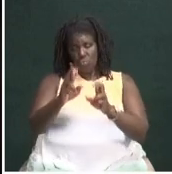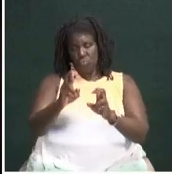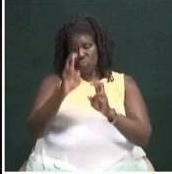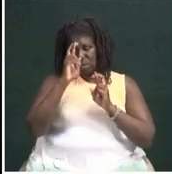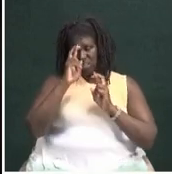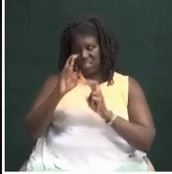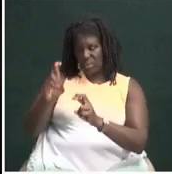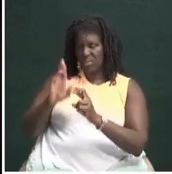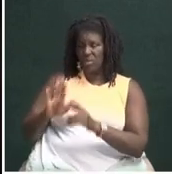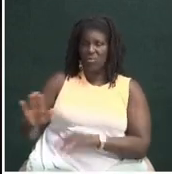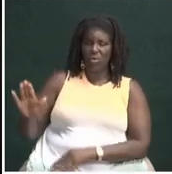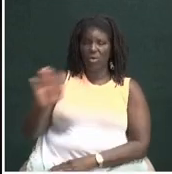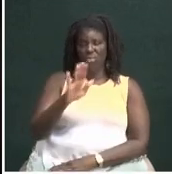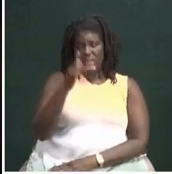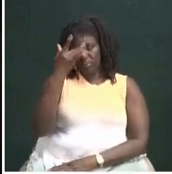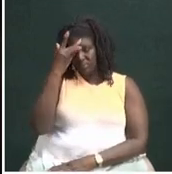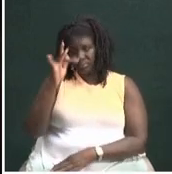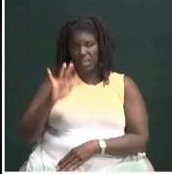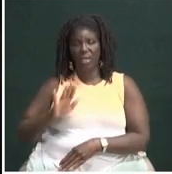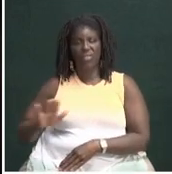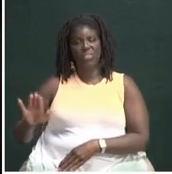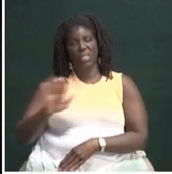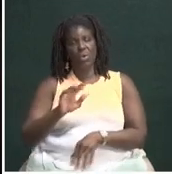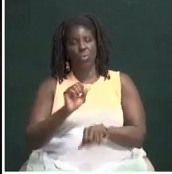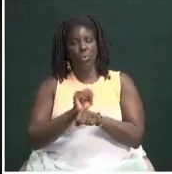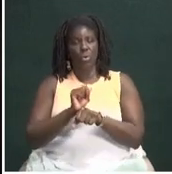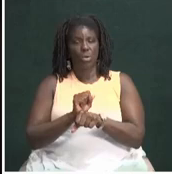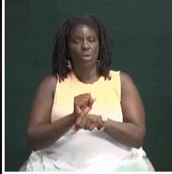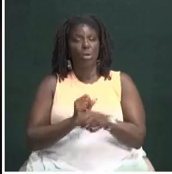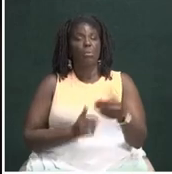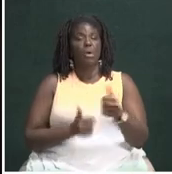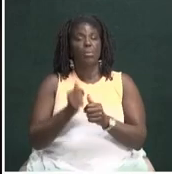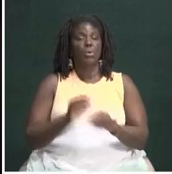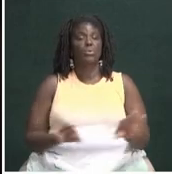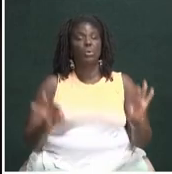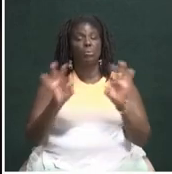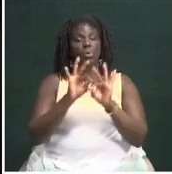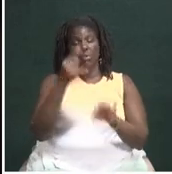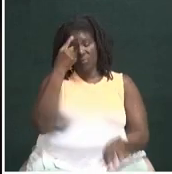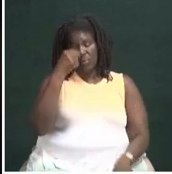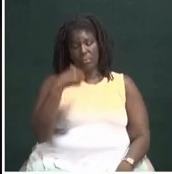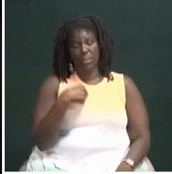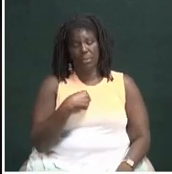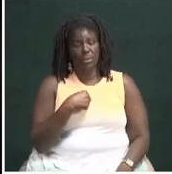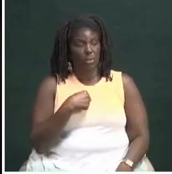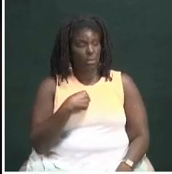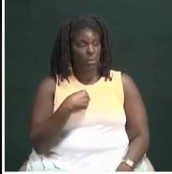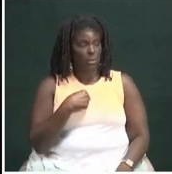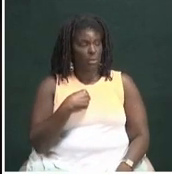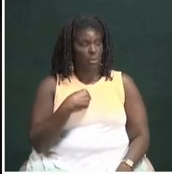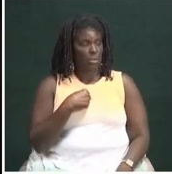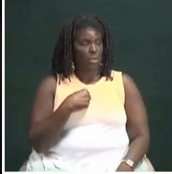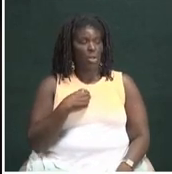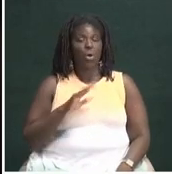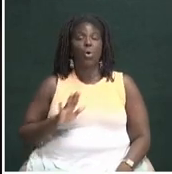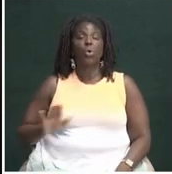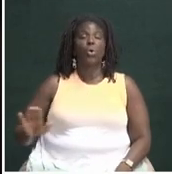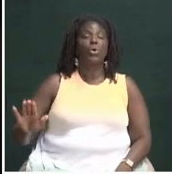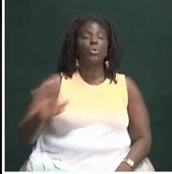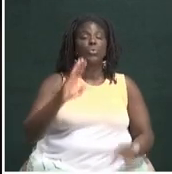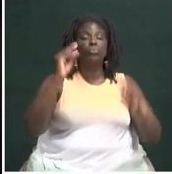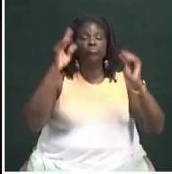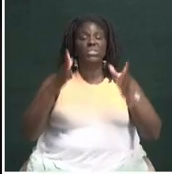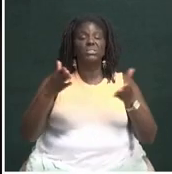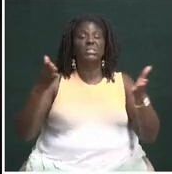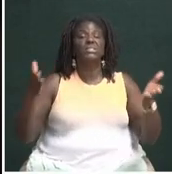their scholarship and their practice. But most important for me with your faculty is they are here because they are